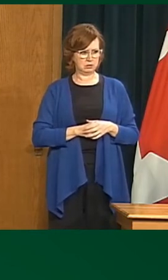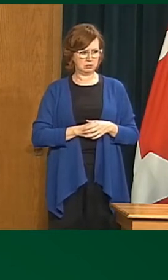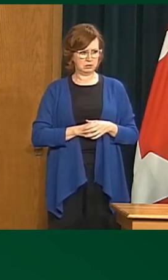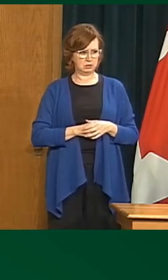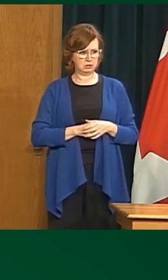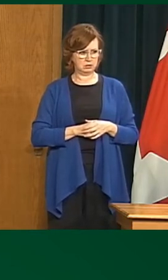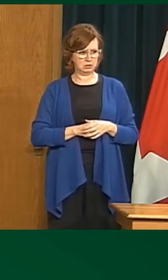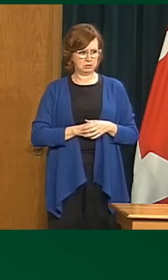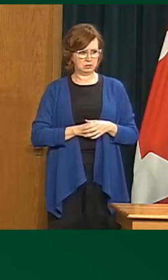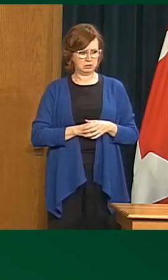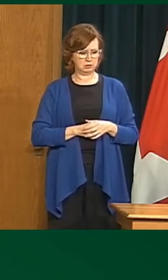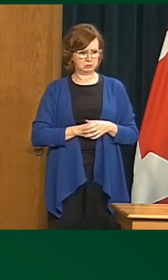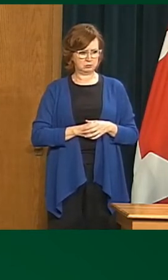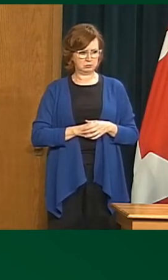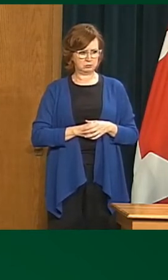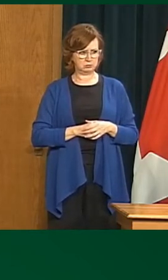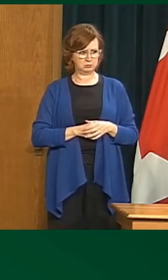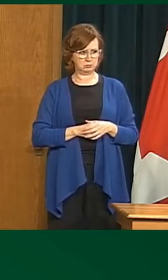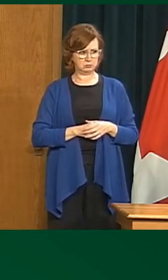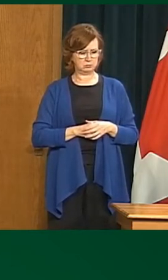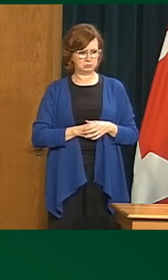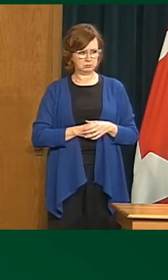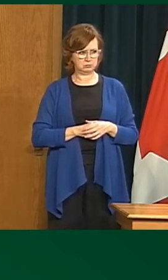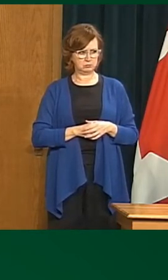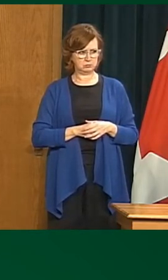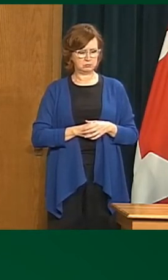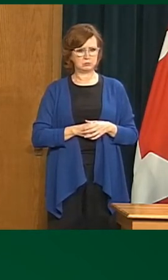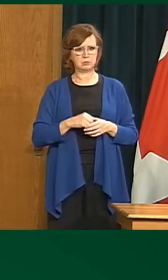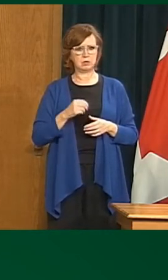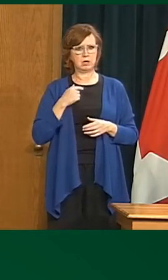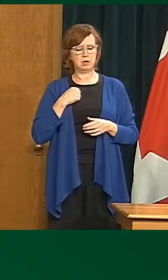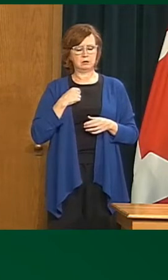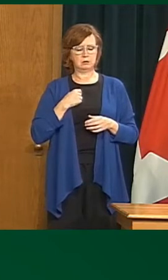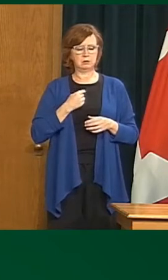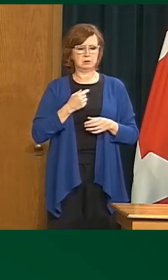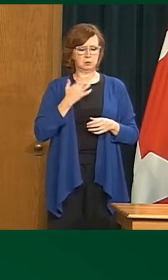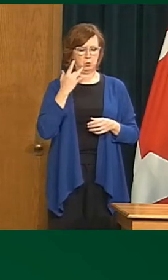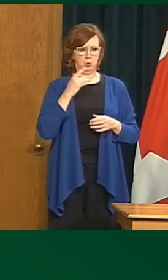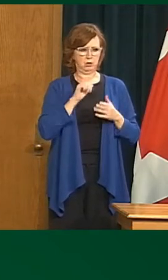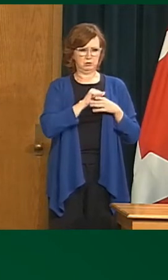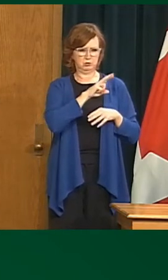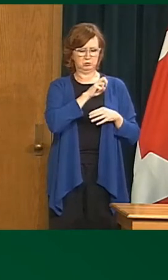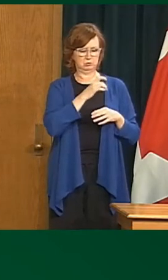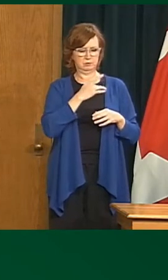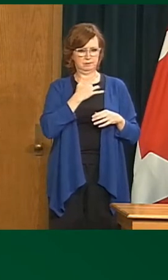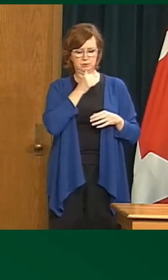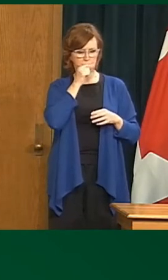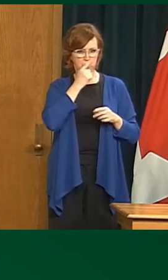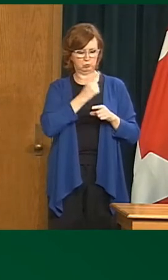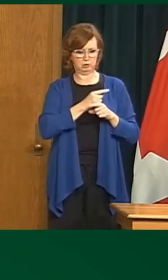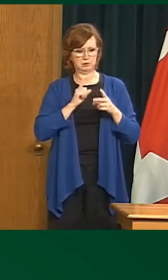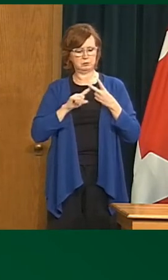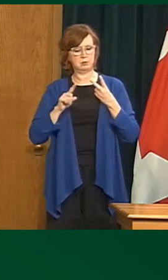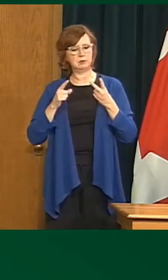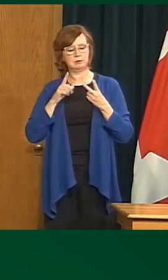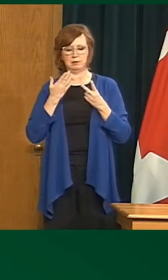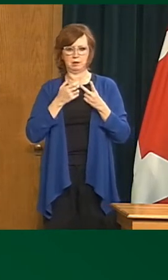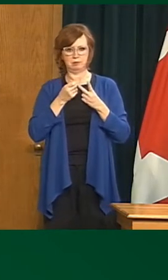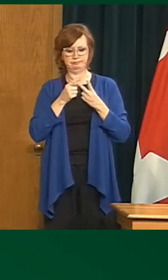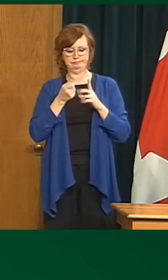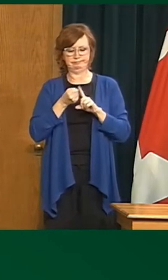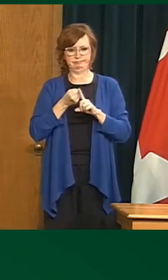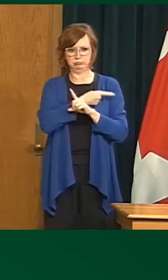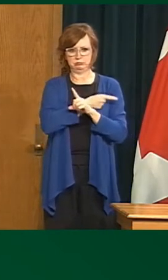to our testing strategy, first of all? And I also wanted to go in a slightly different direction here, because I've been hearing concerns from rural